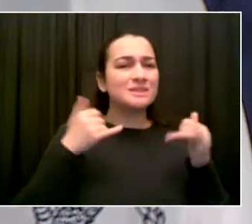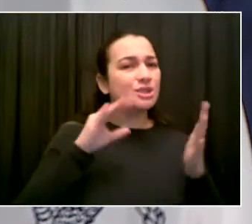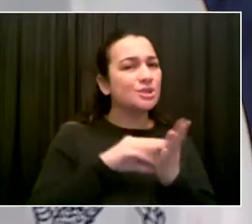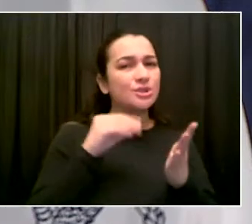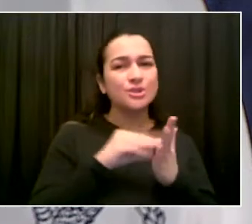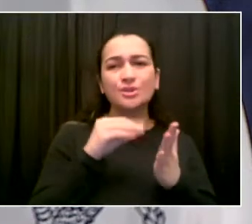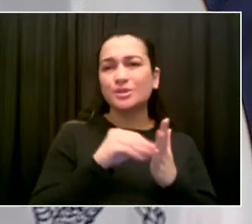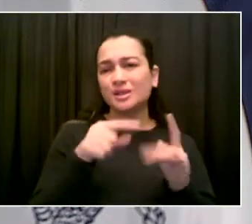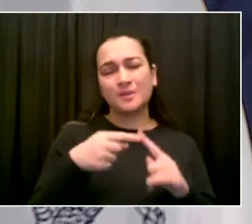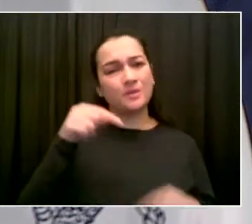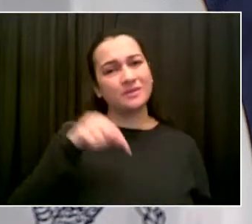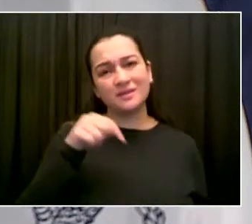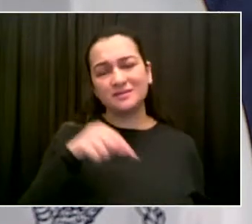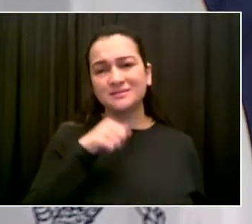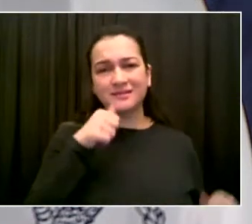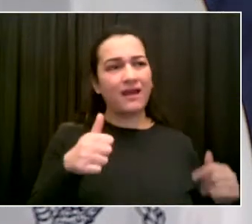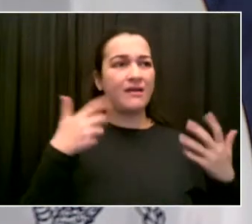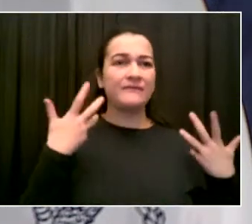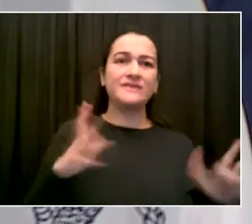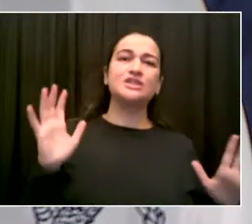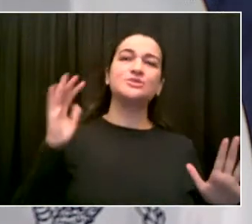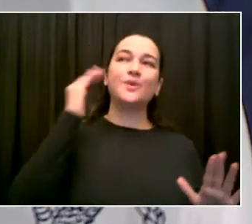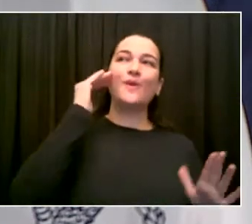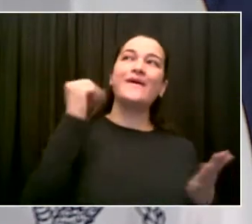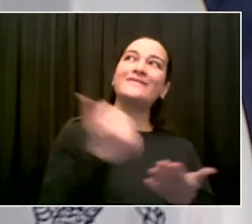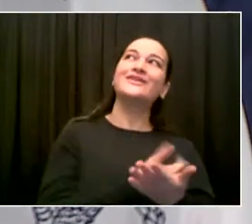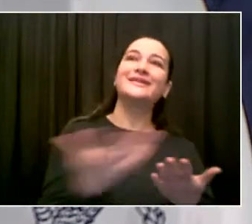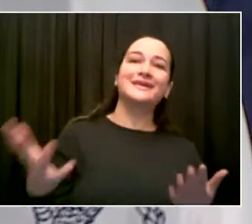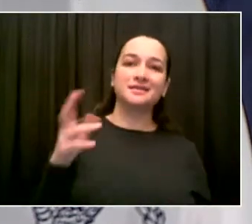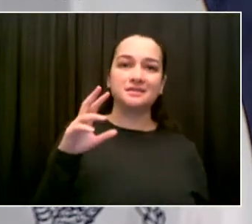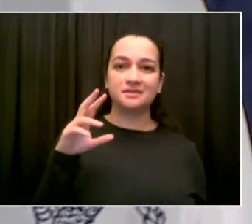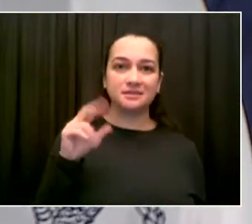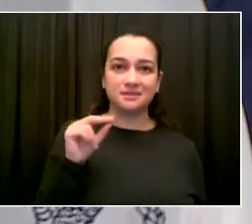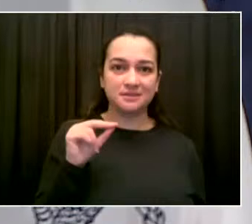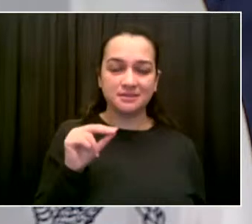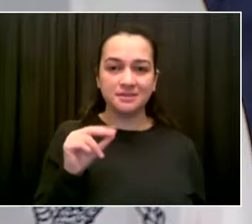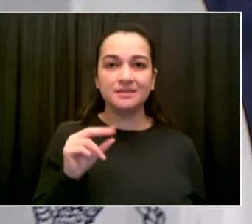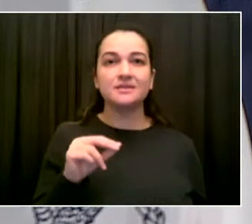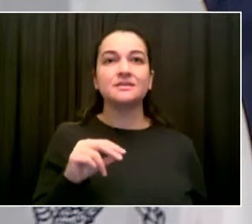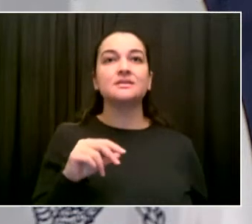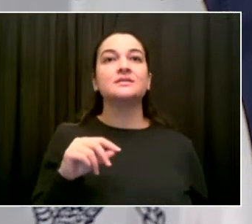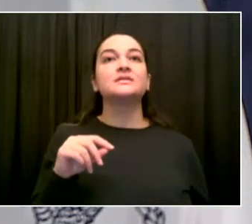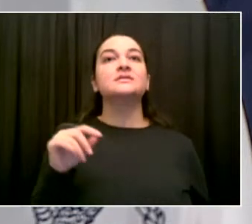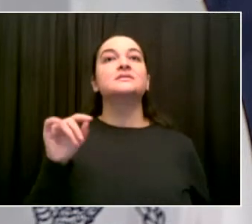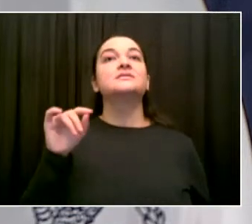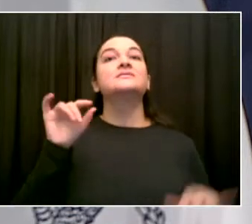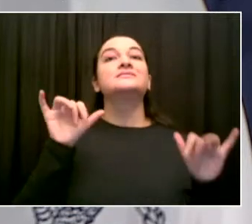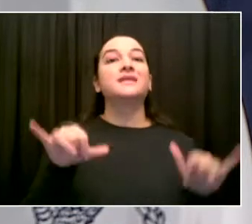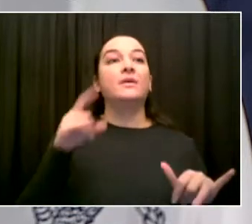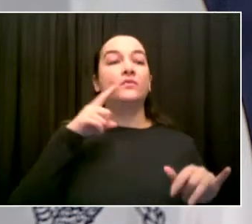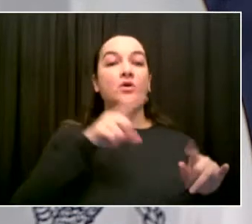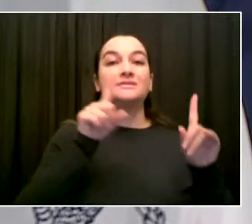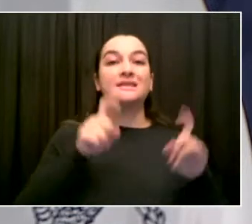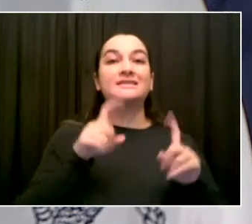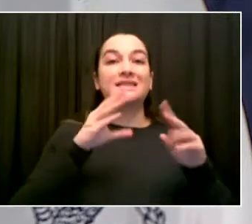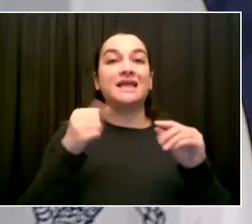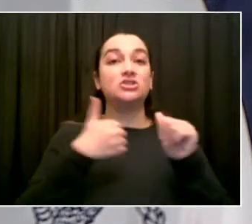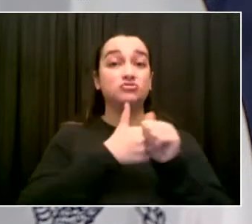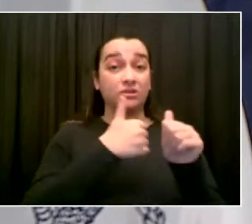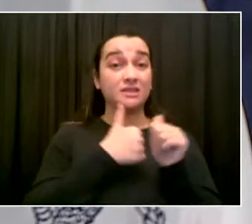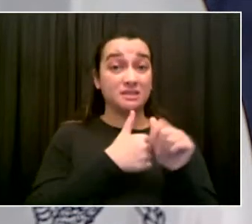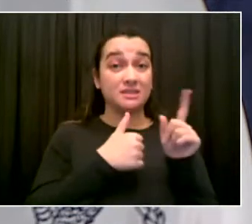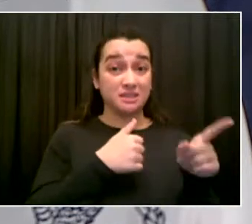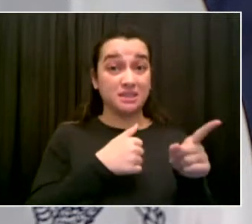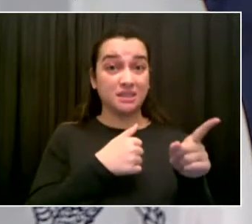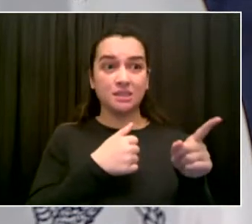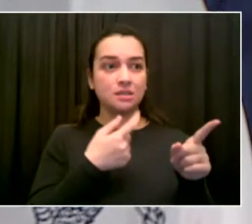better. Test and trace corps has been extraordinary. And they got started in June.